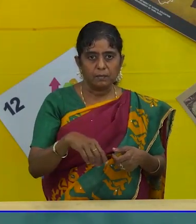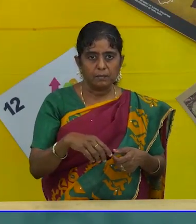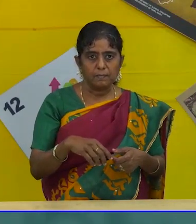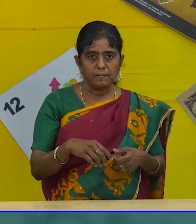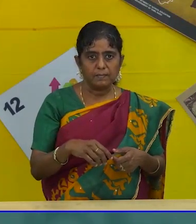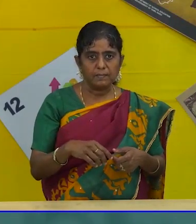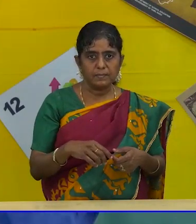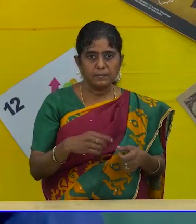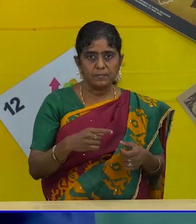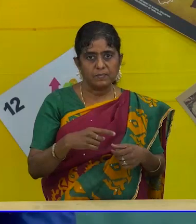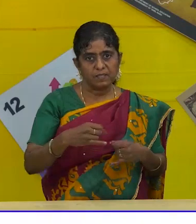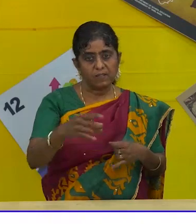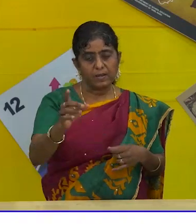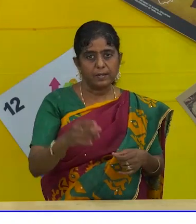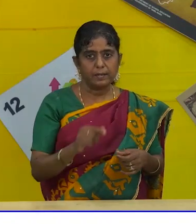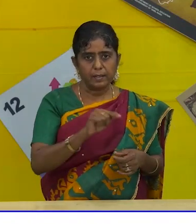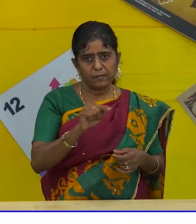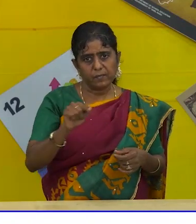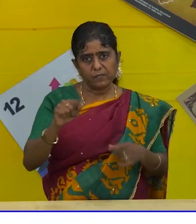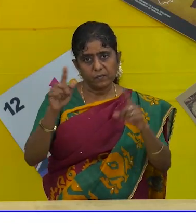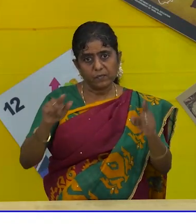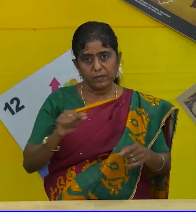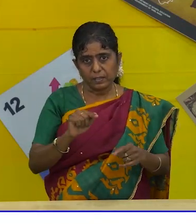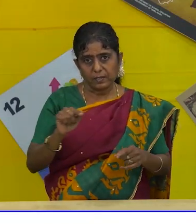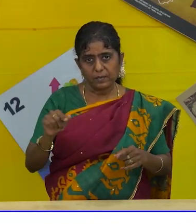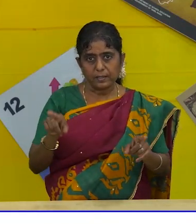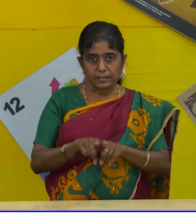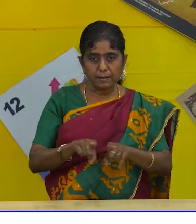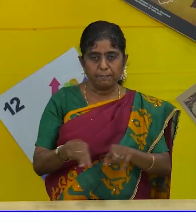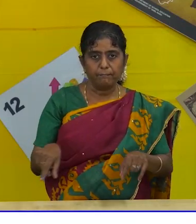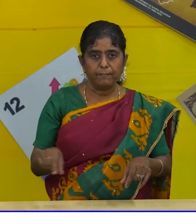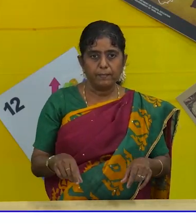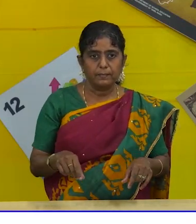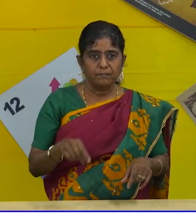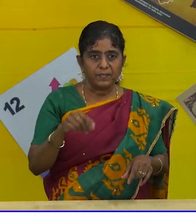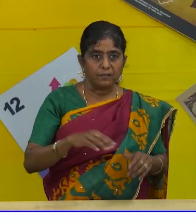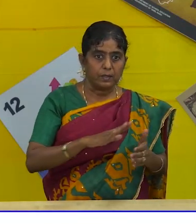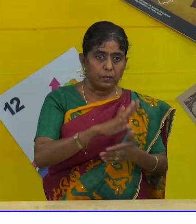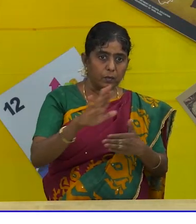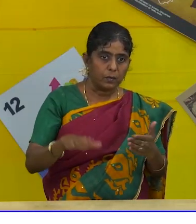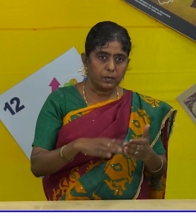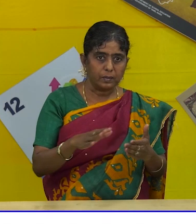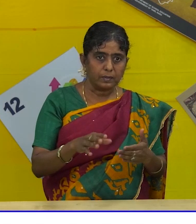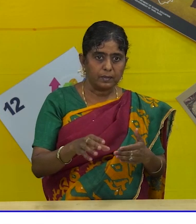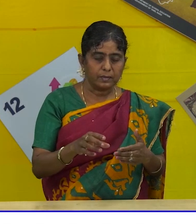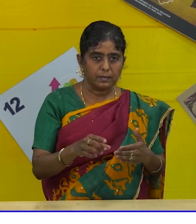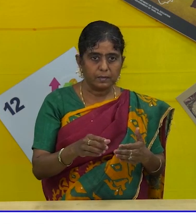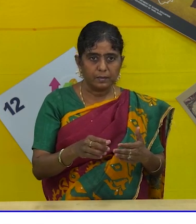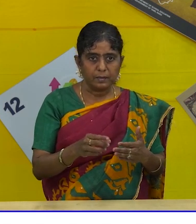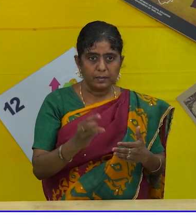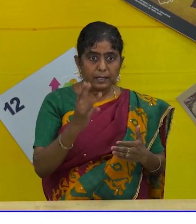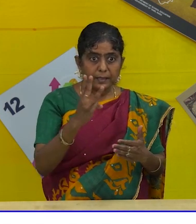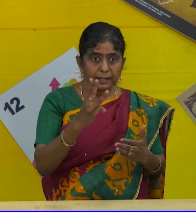But it is countably infinite. So that line is the point of intersection of those two planes. If the third plane